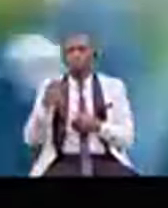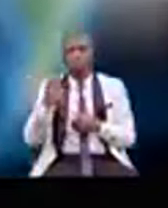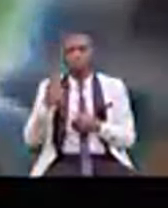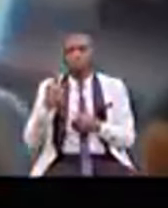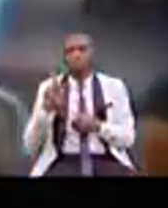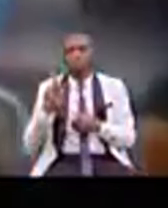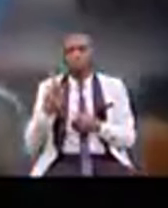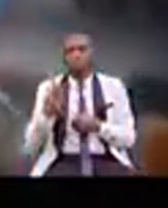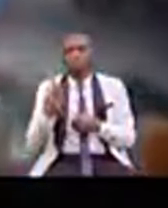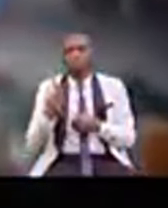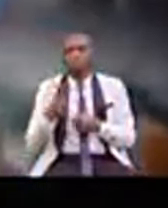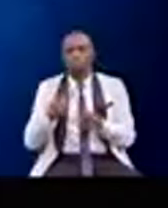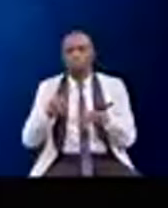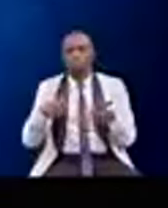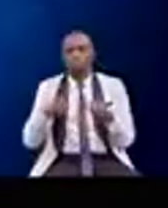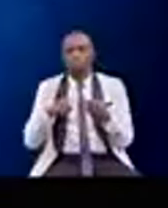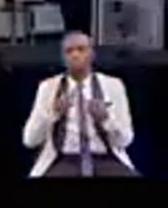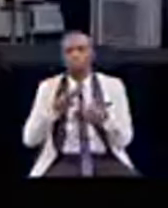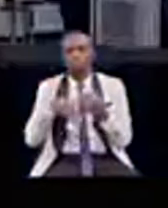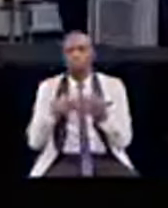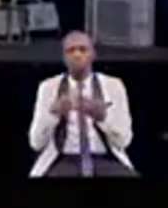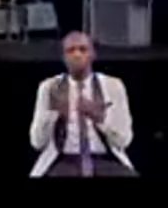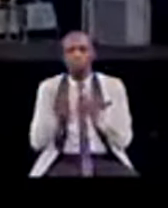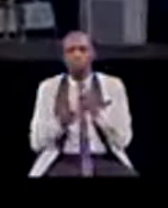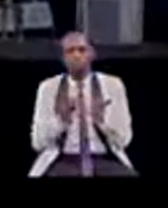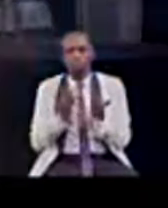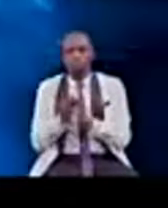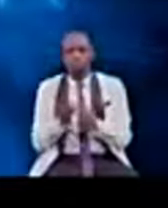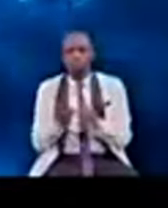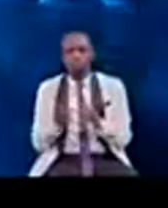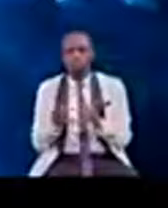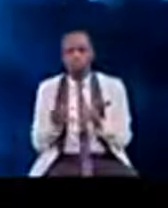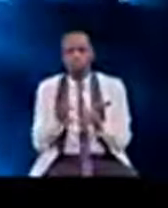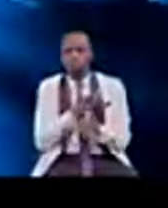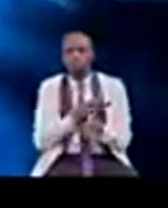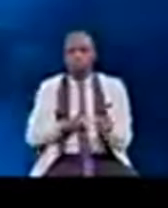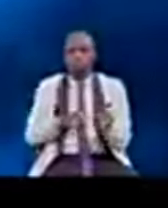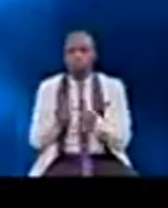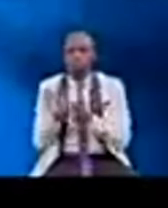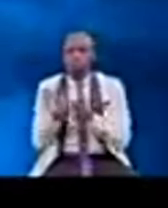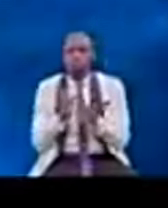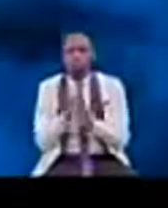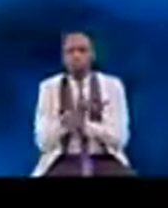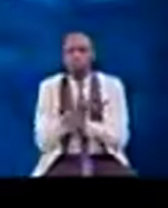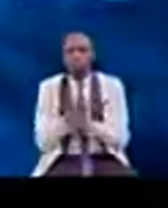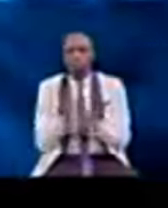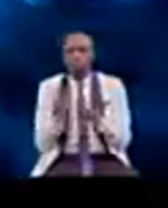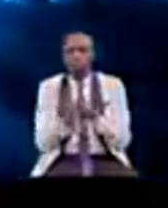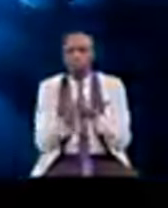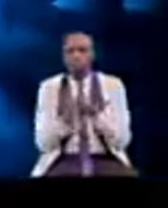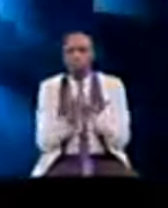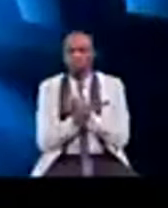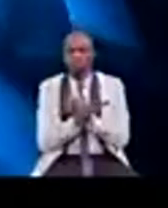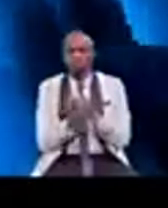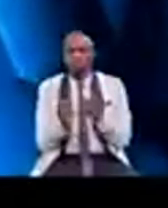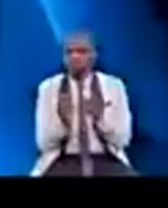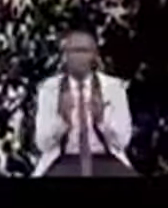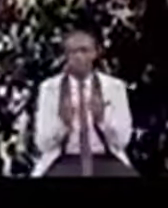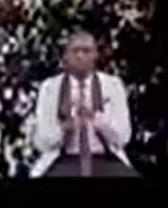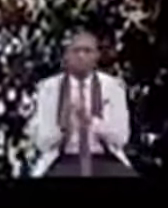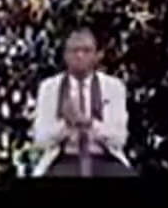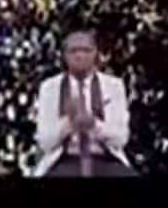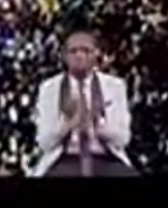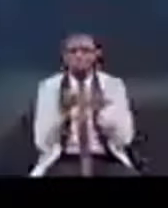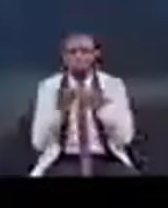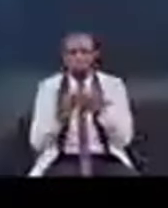the wise took oil, the symbol, the emblem of the Holy